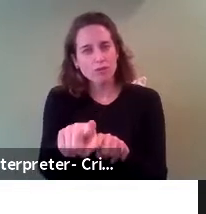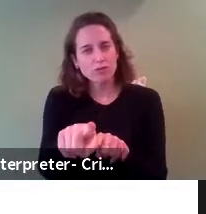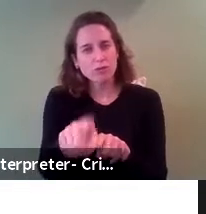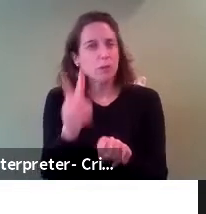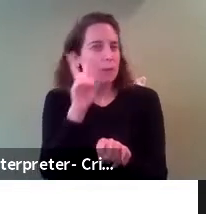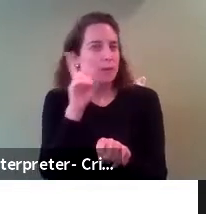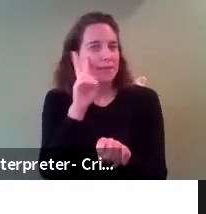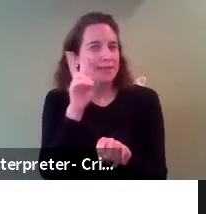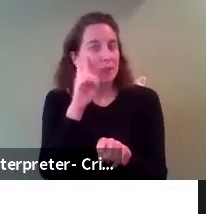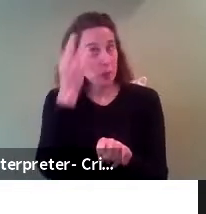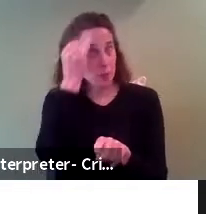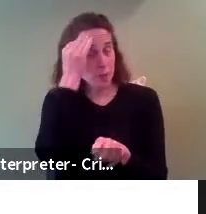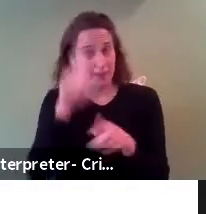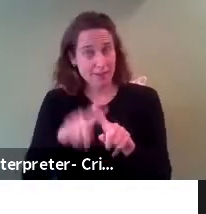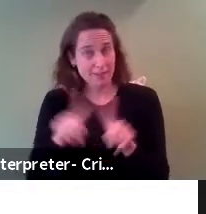different, but